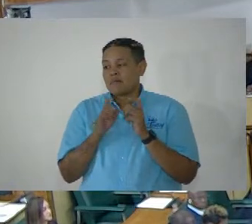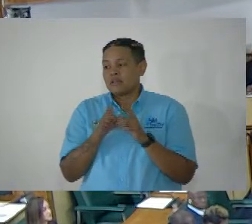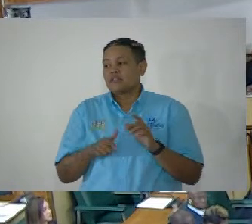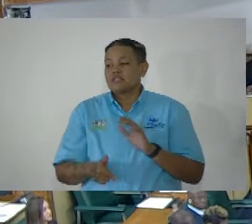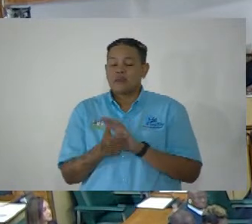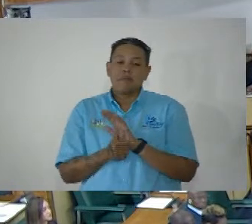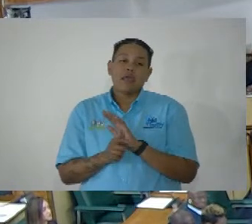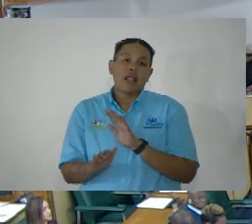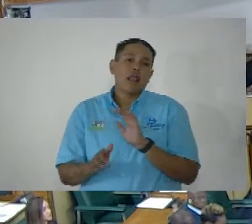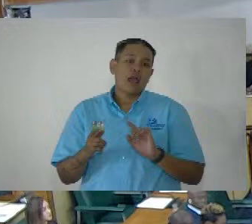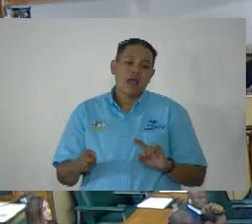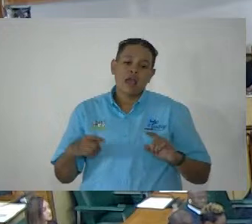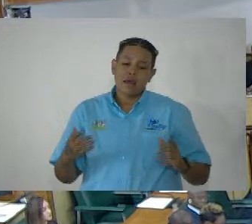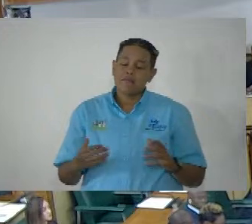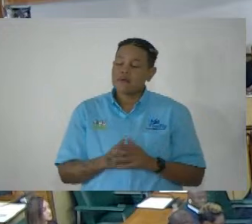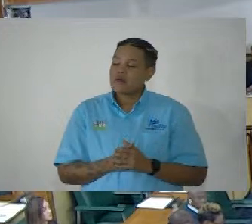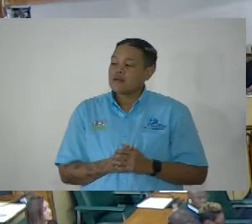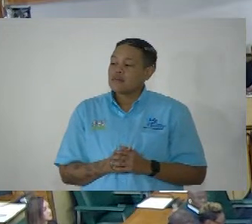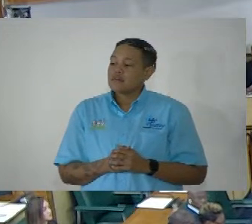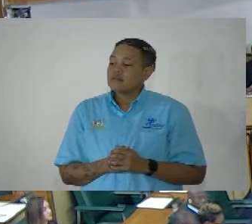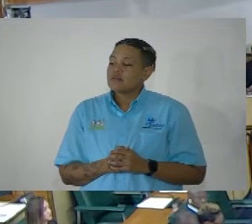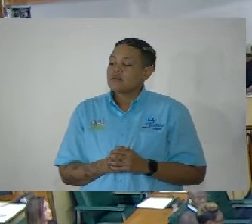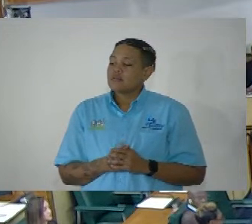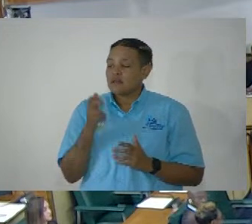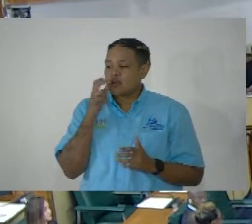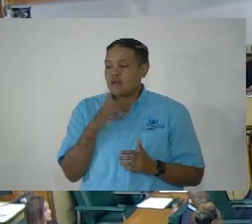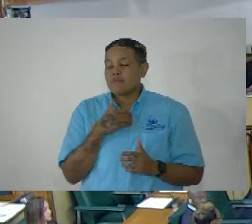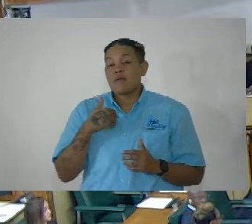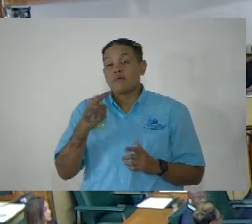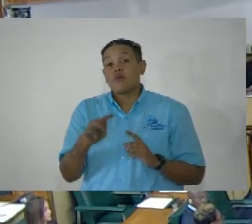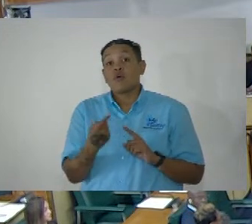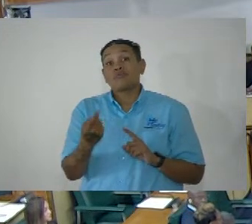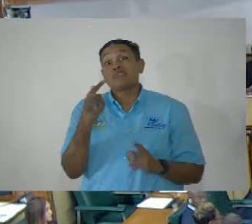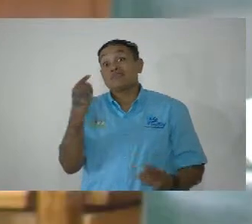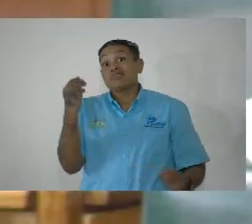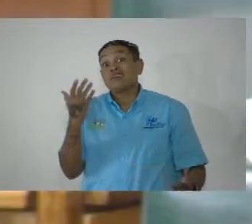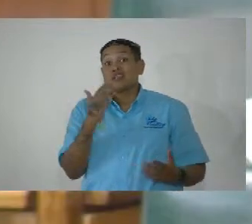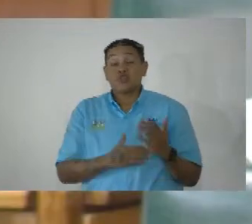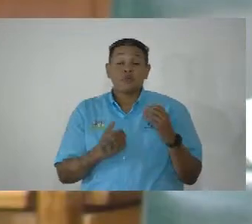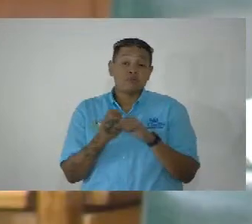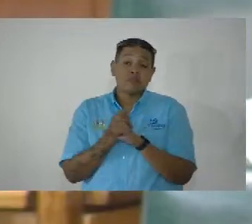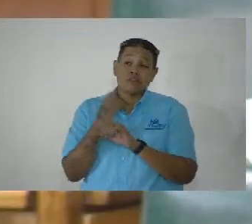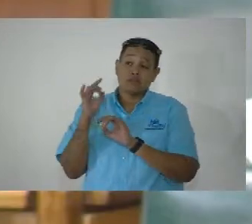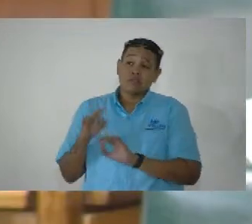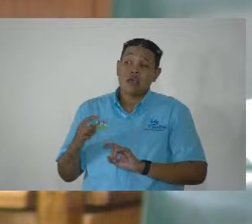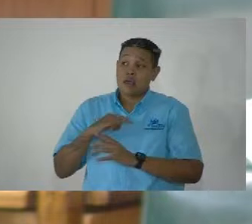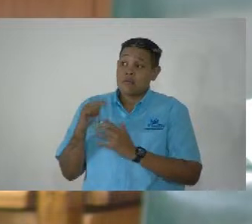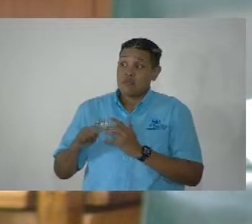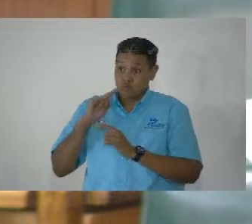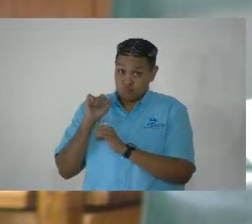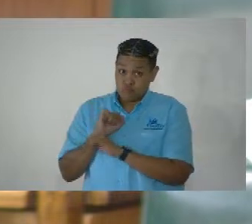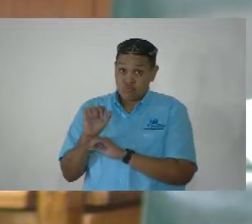bill. As you heard my colleague mentioning some statistics, those are